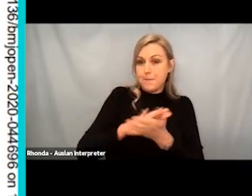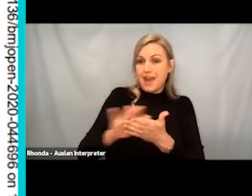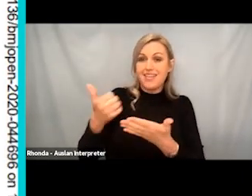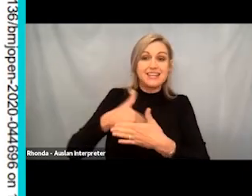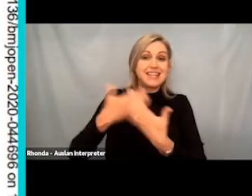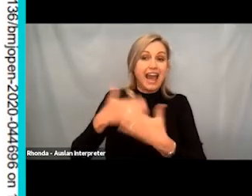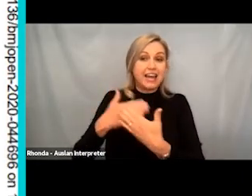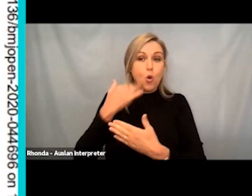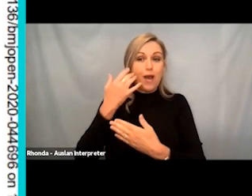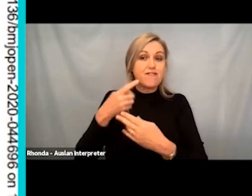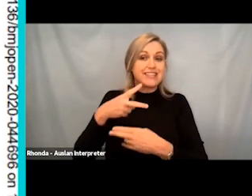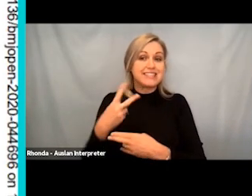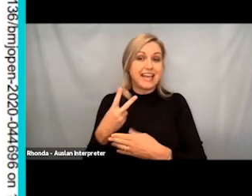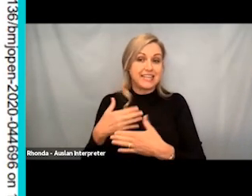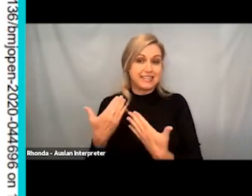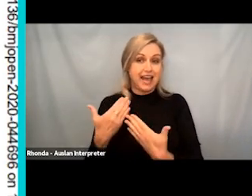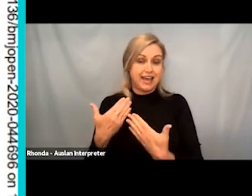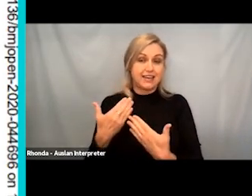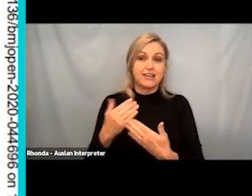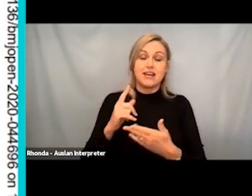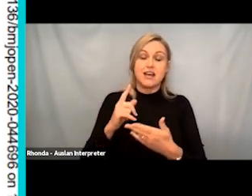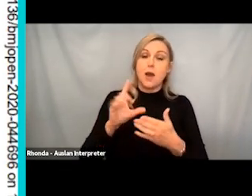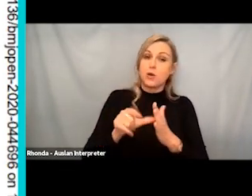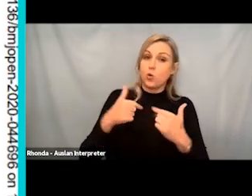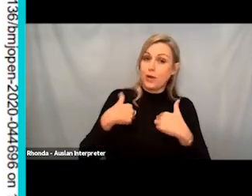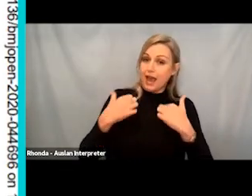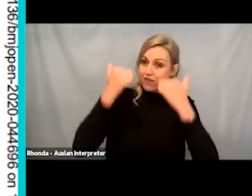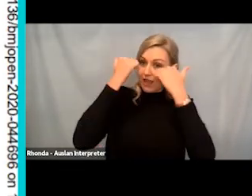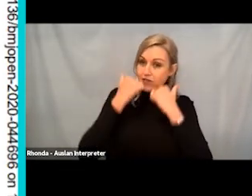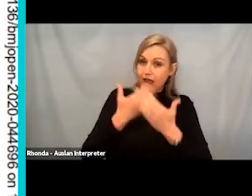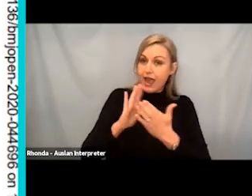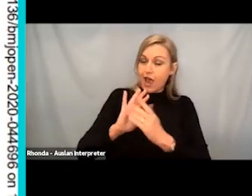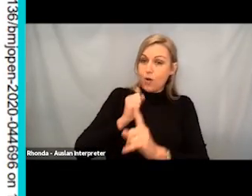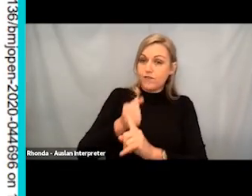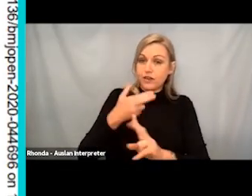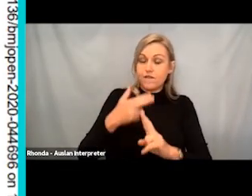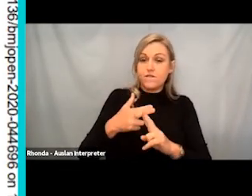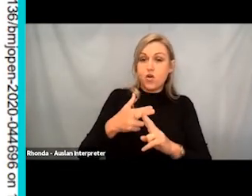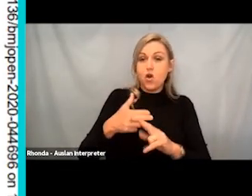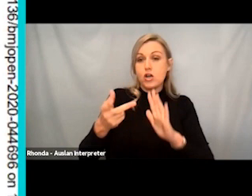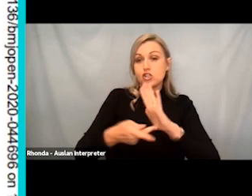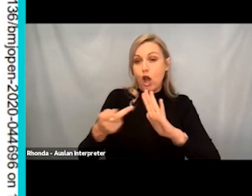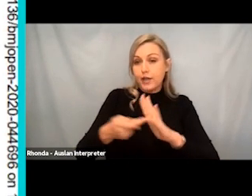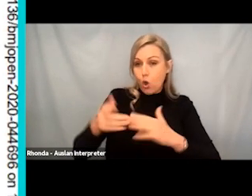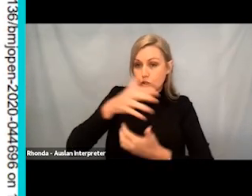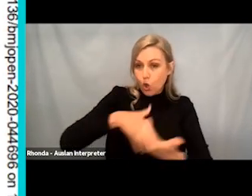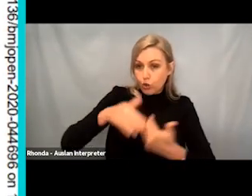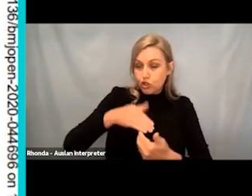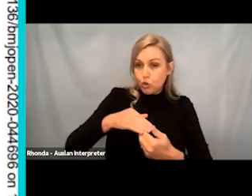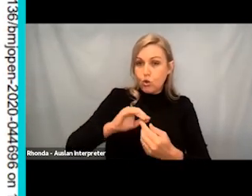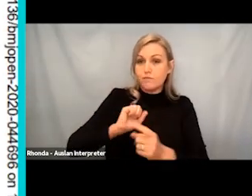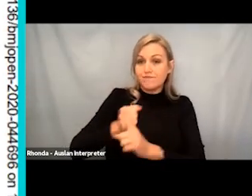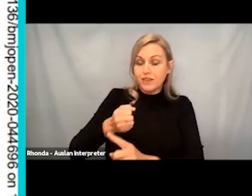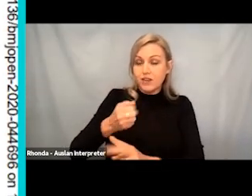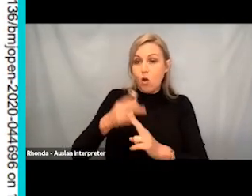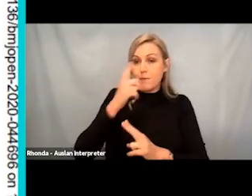second daily. We did not, because there is evidence of effectiveness of psychosocial interventions, particularly for people who are using